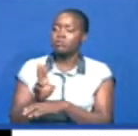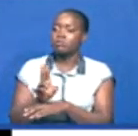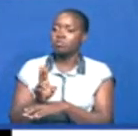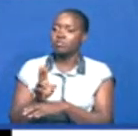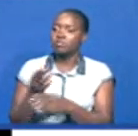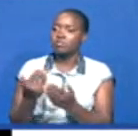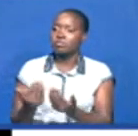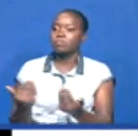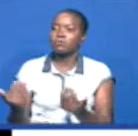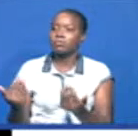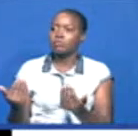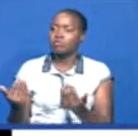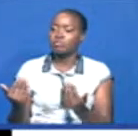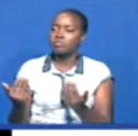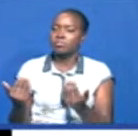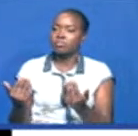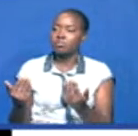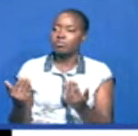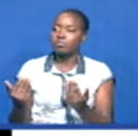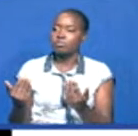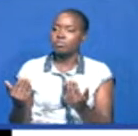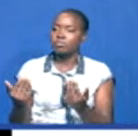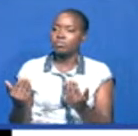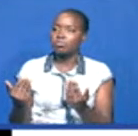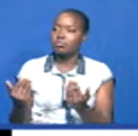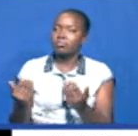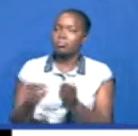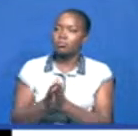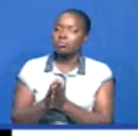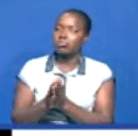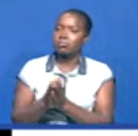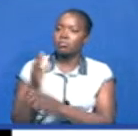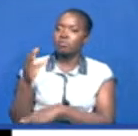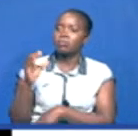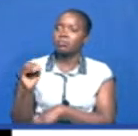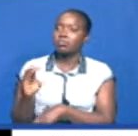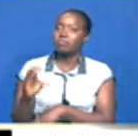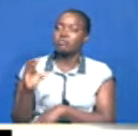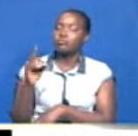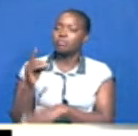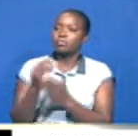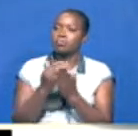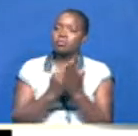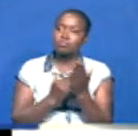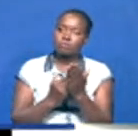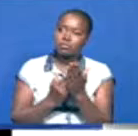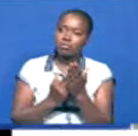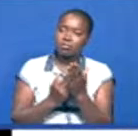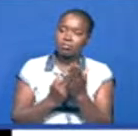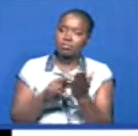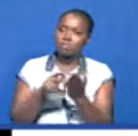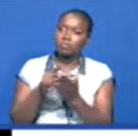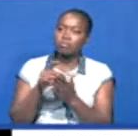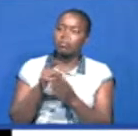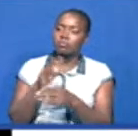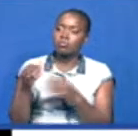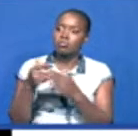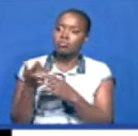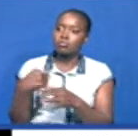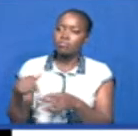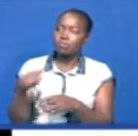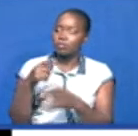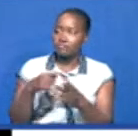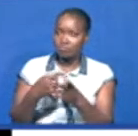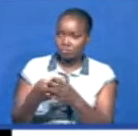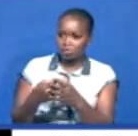use the COC as one program that actually works for all of us, so that people then